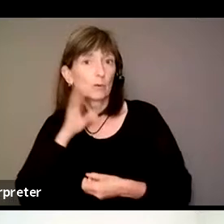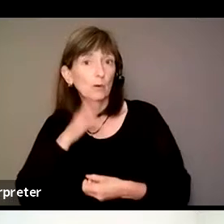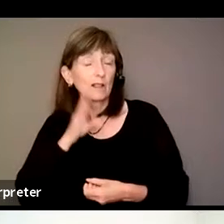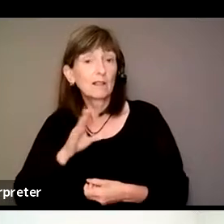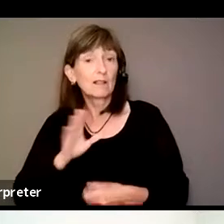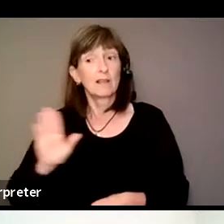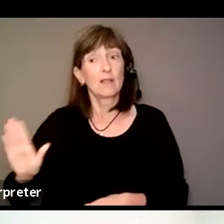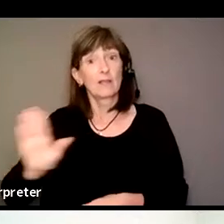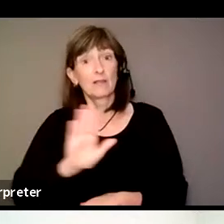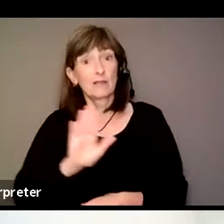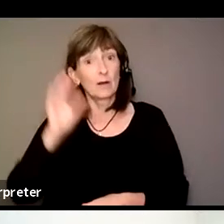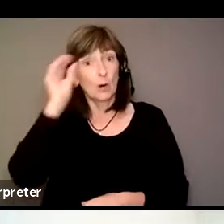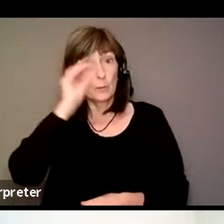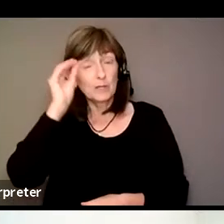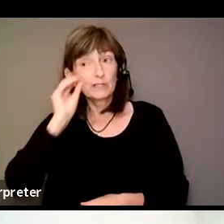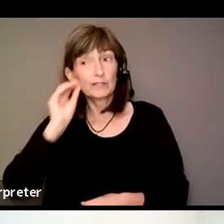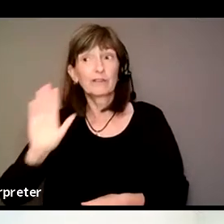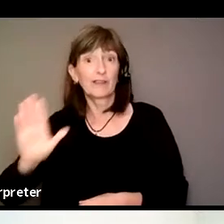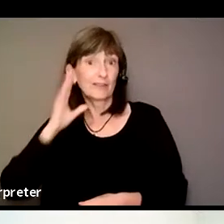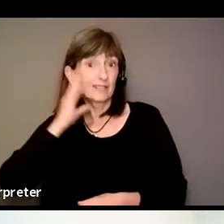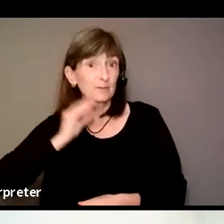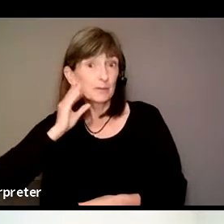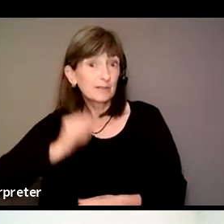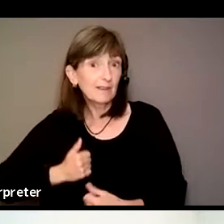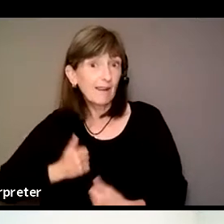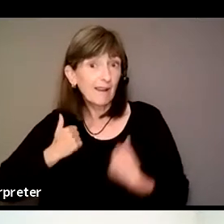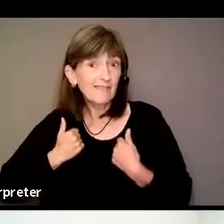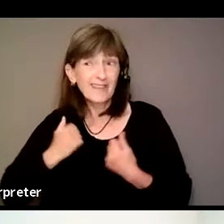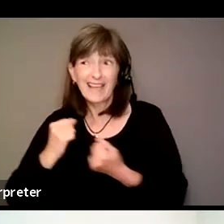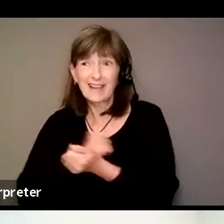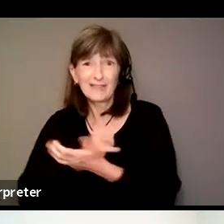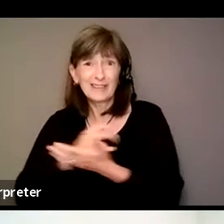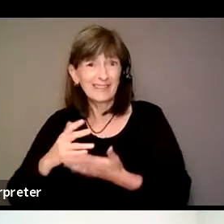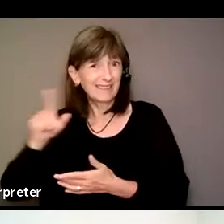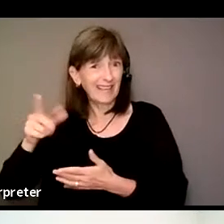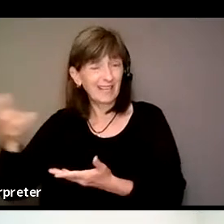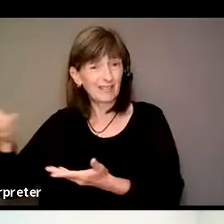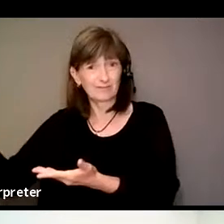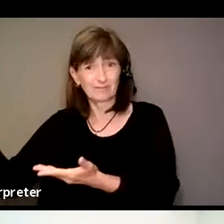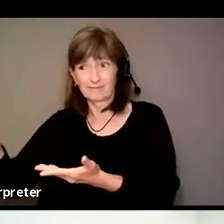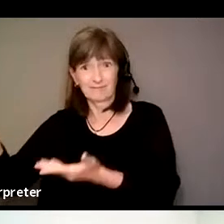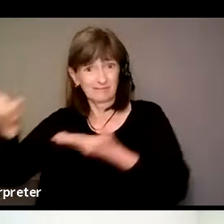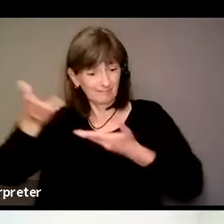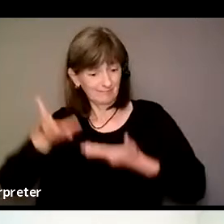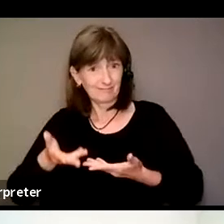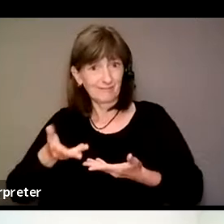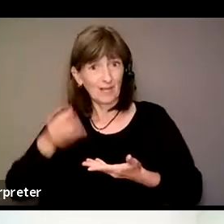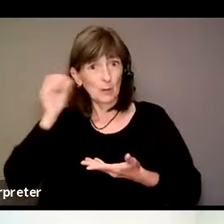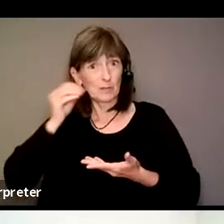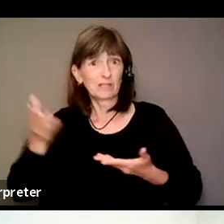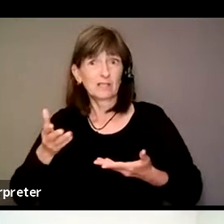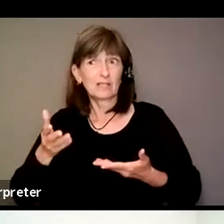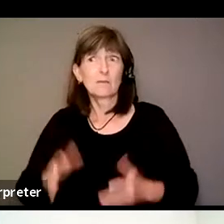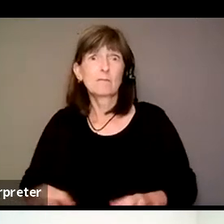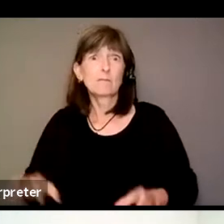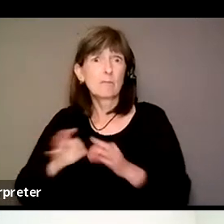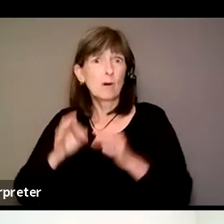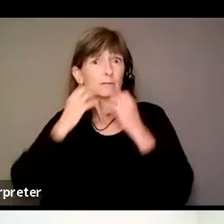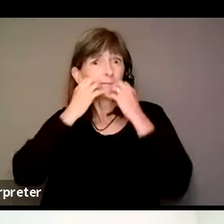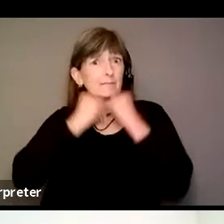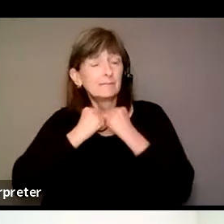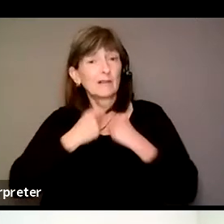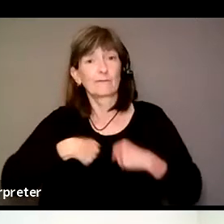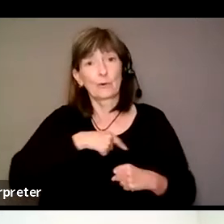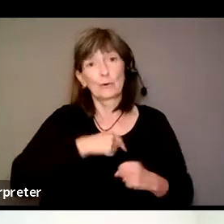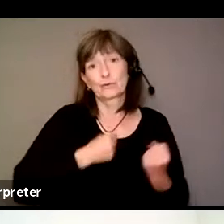opinions, you know, their life experiences, everything that they can come, that they bring to the table is very important in moving our